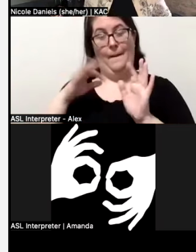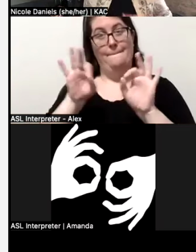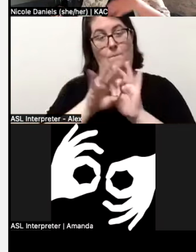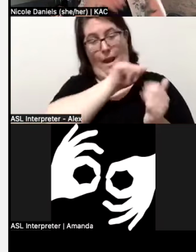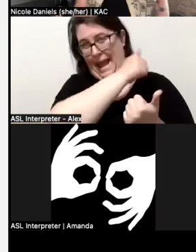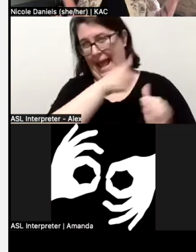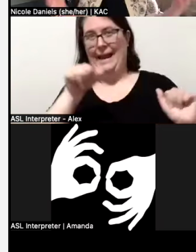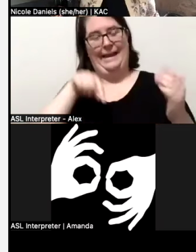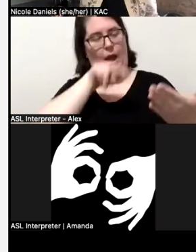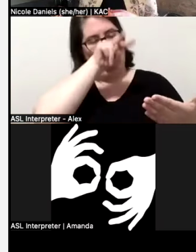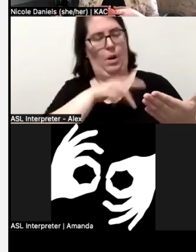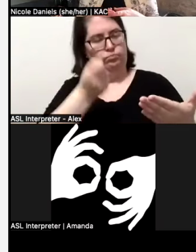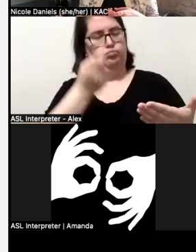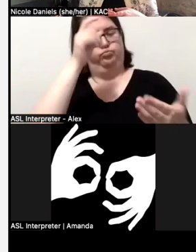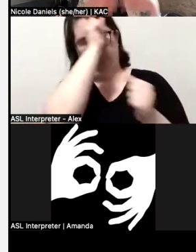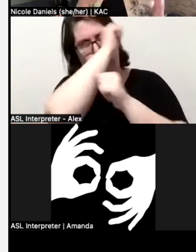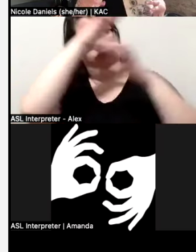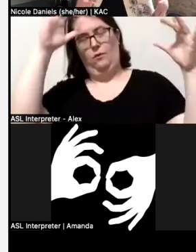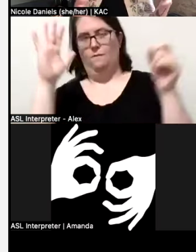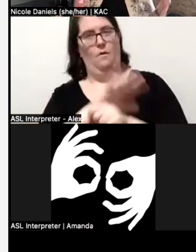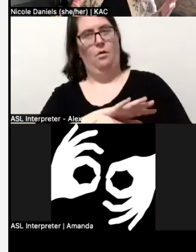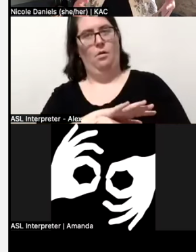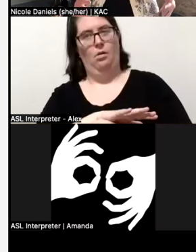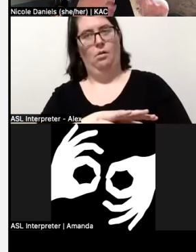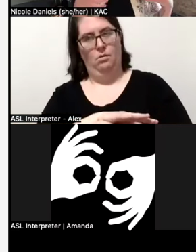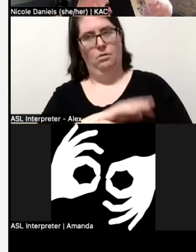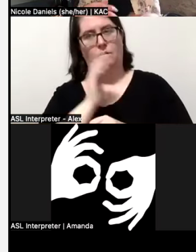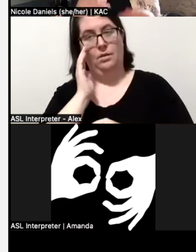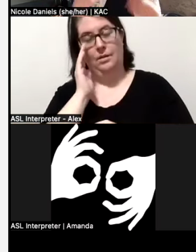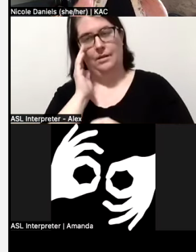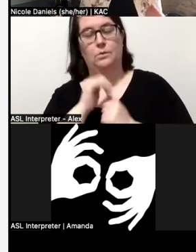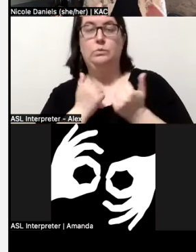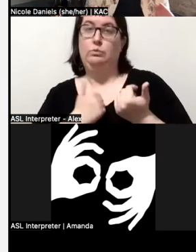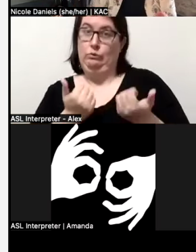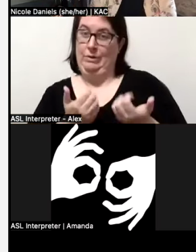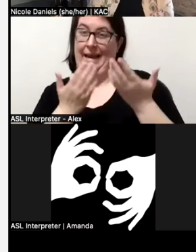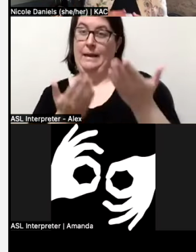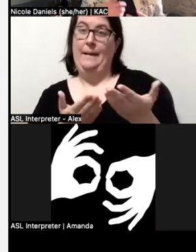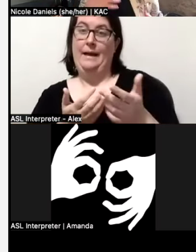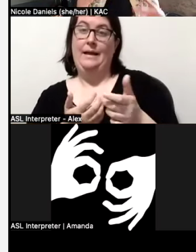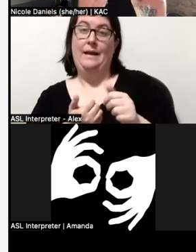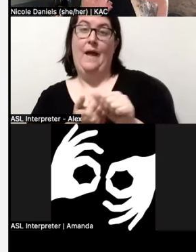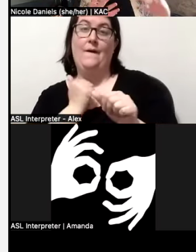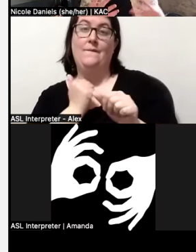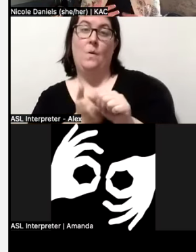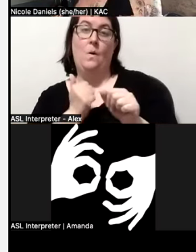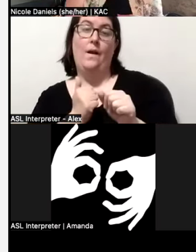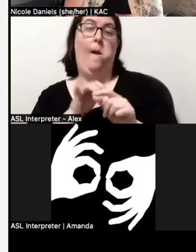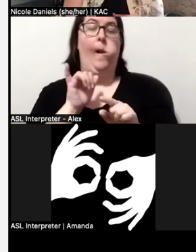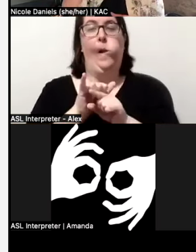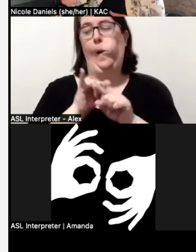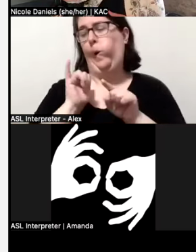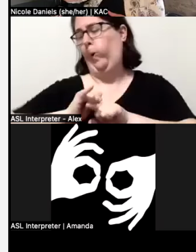you're not using, or rather, we recommend avoiding using too much arts